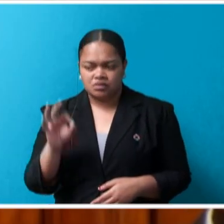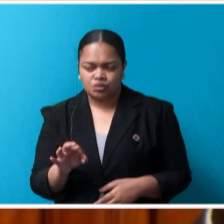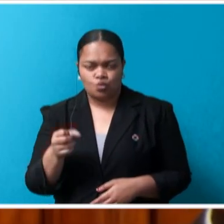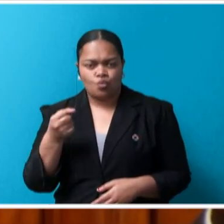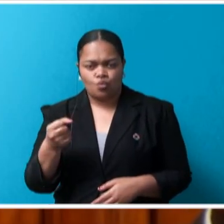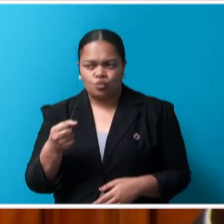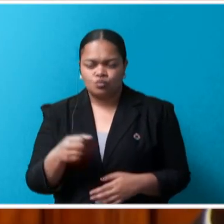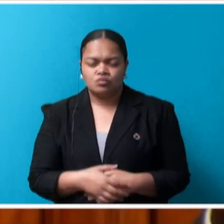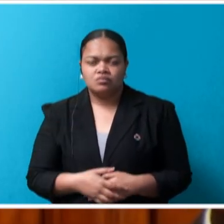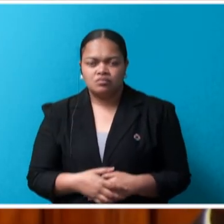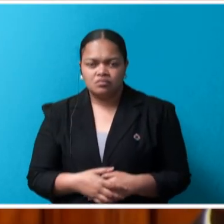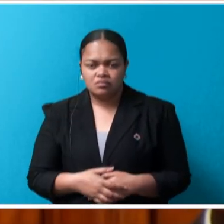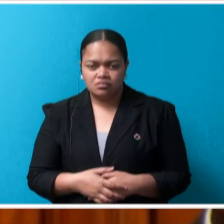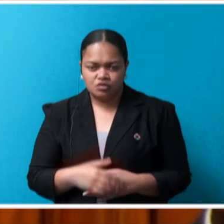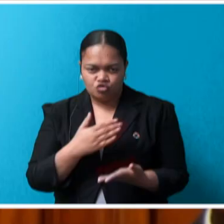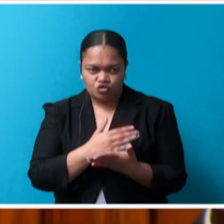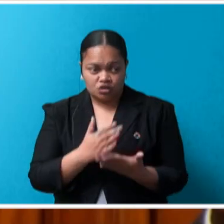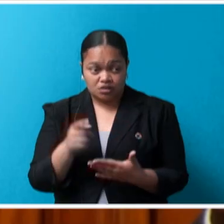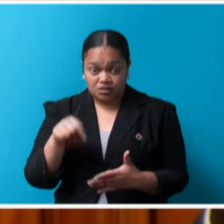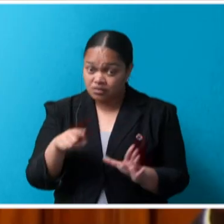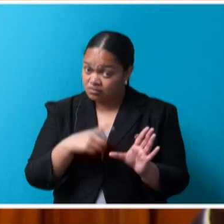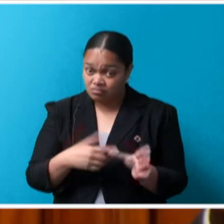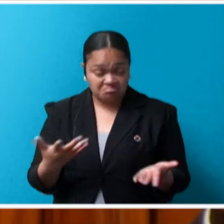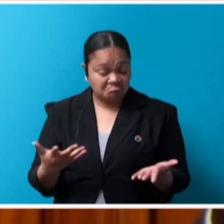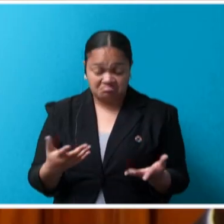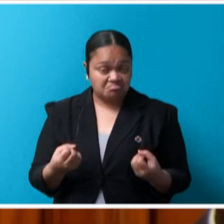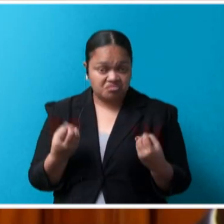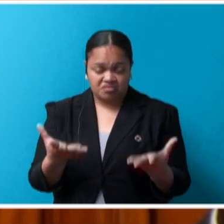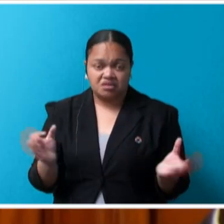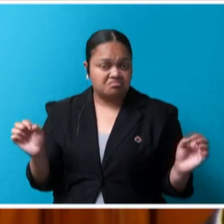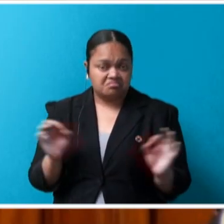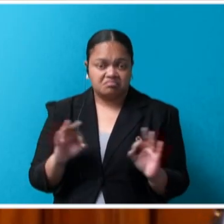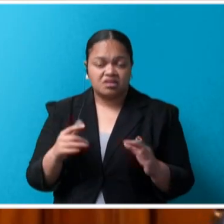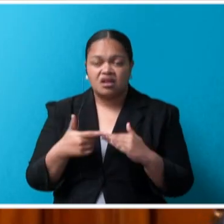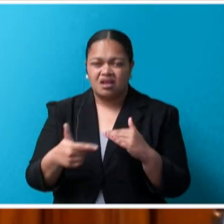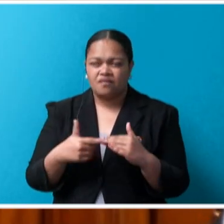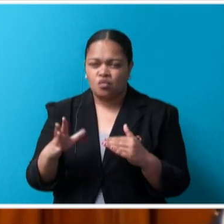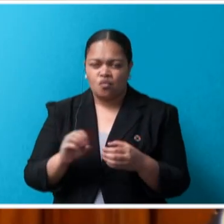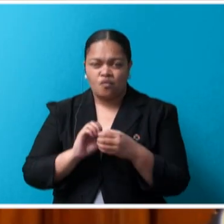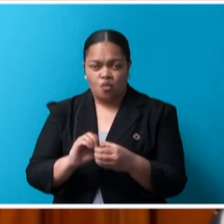Class B shares. These shares did not provide them with level of ownership,